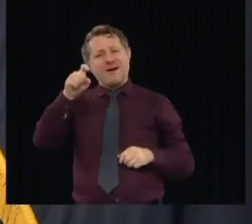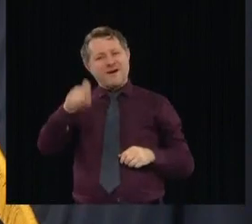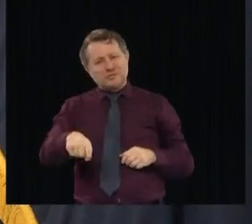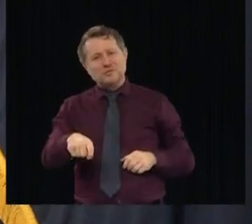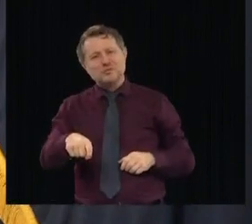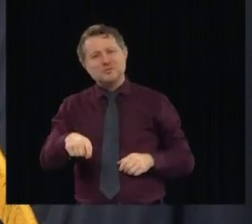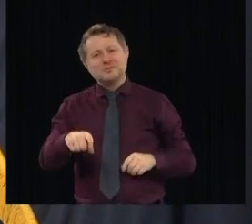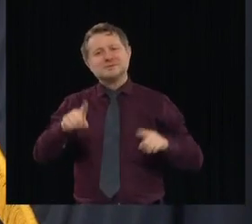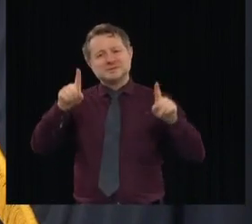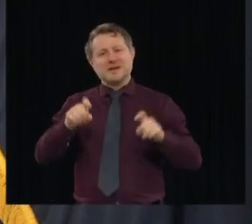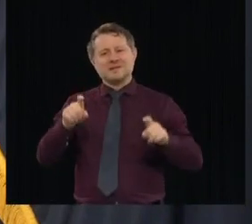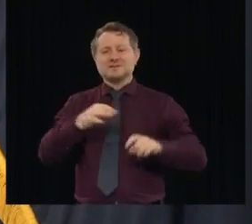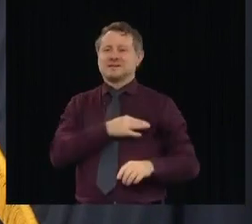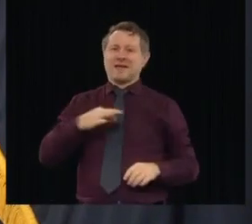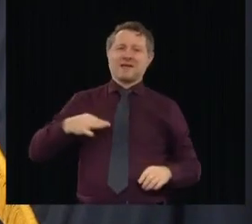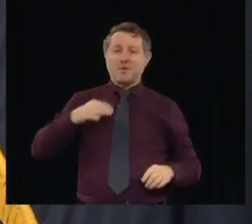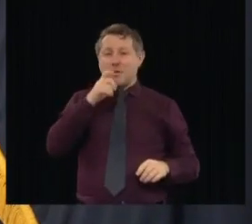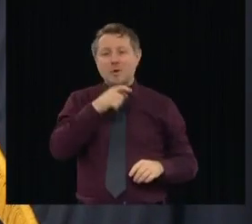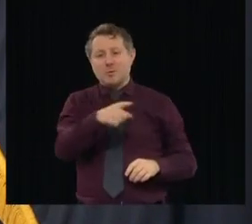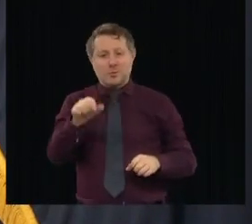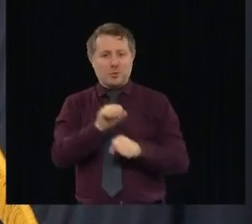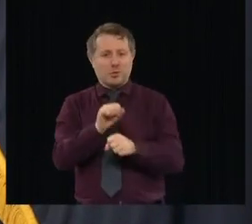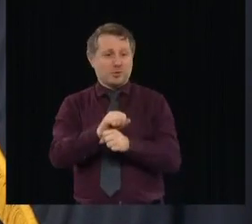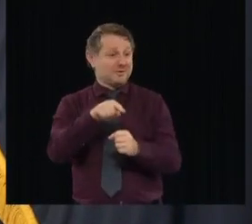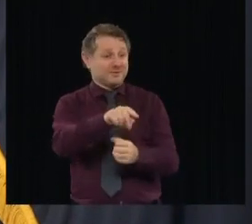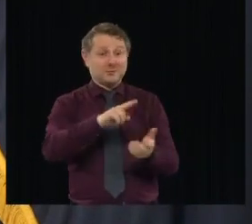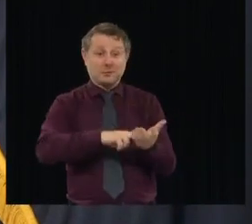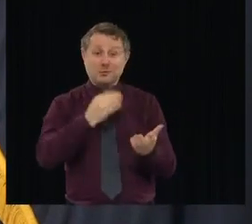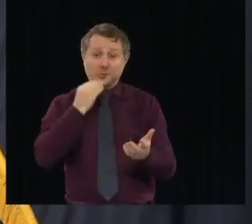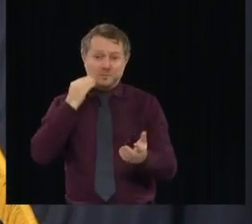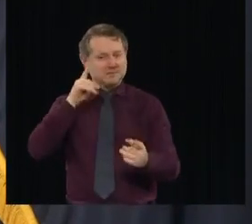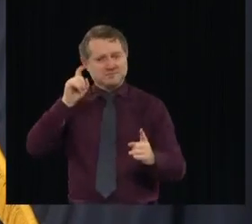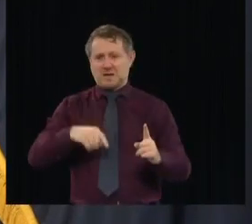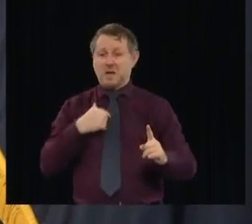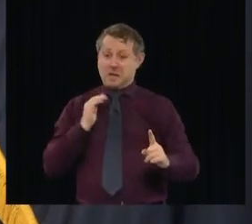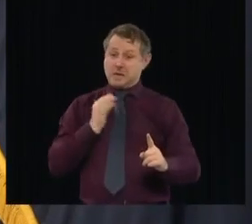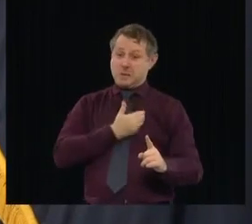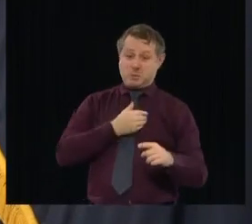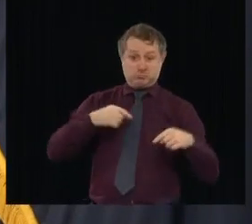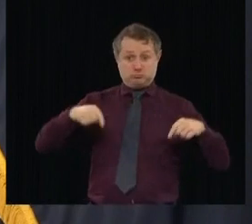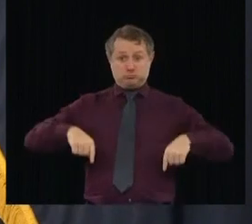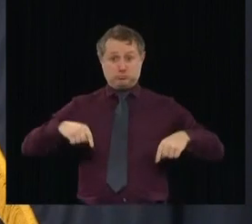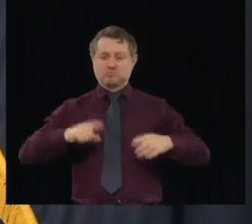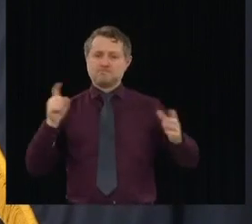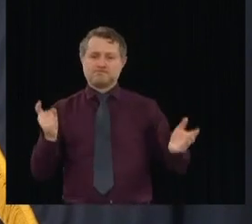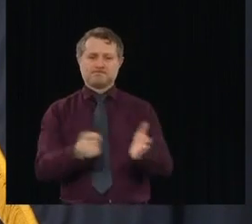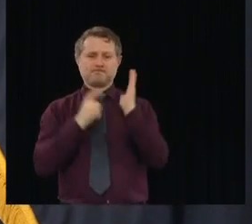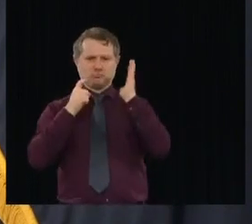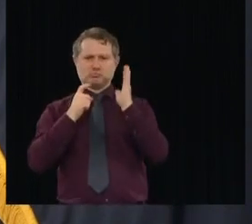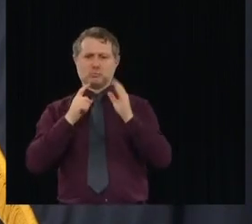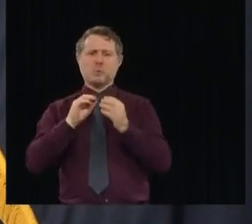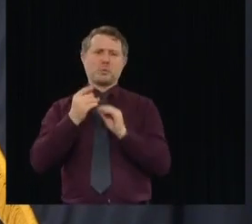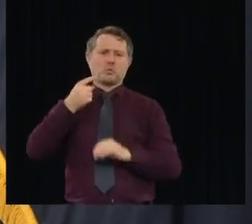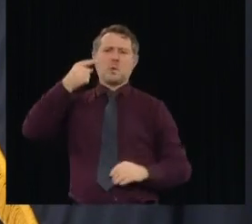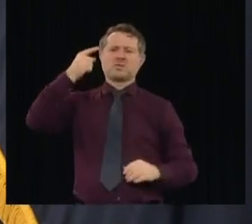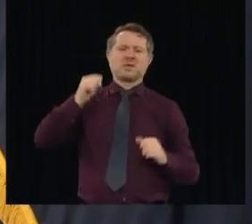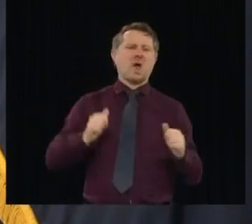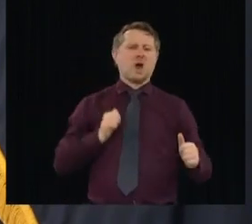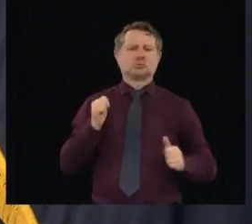nursing homes. We have the most aggressive requirement, I understand that, 2 tests for every staff